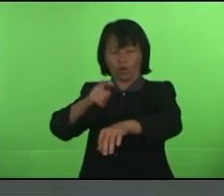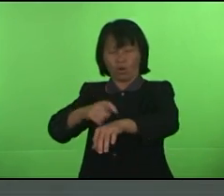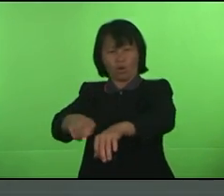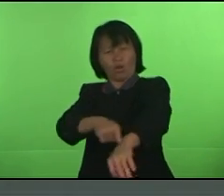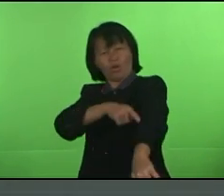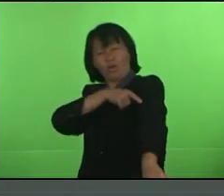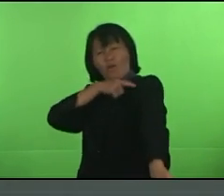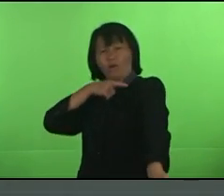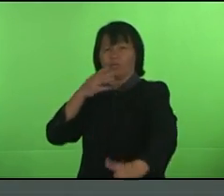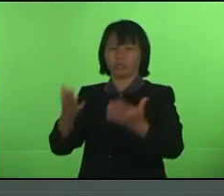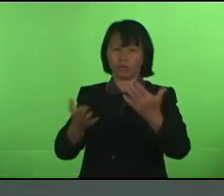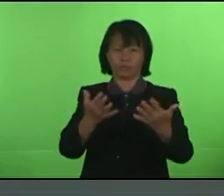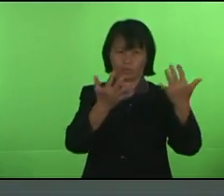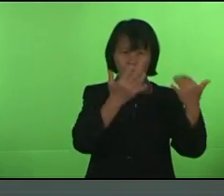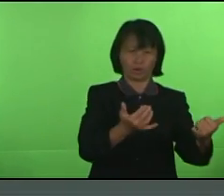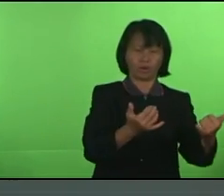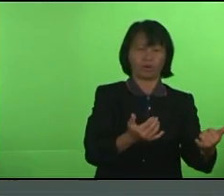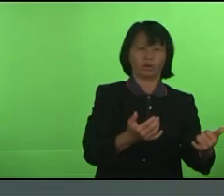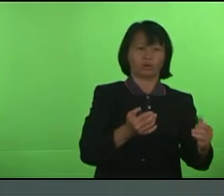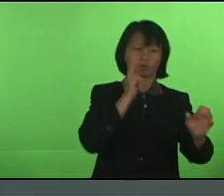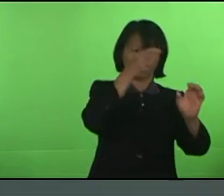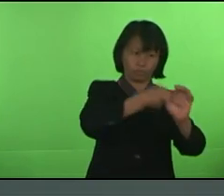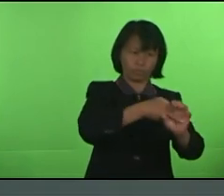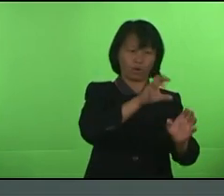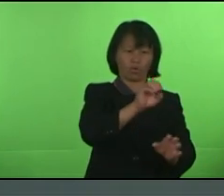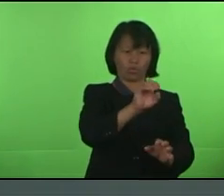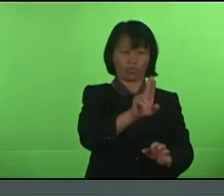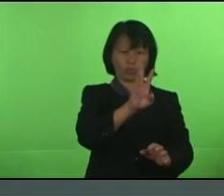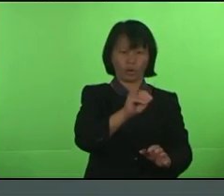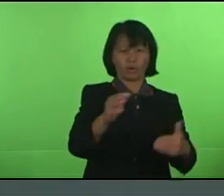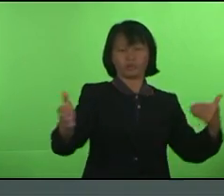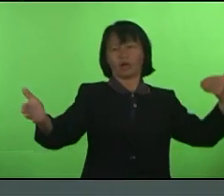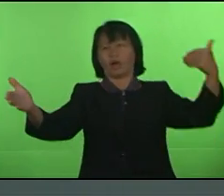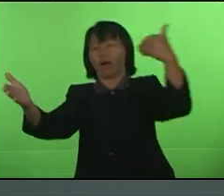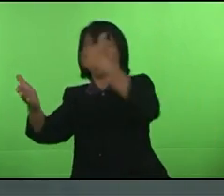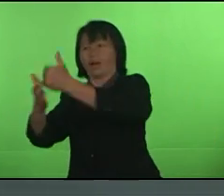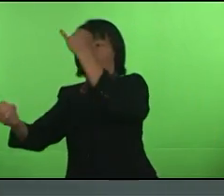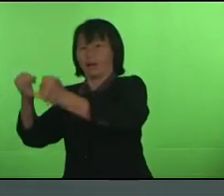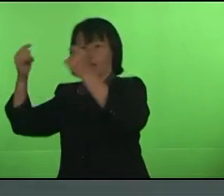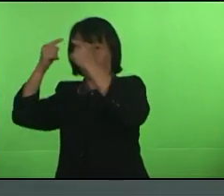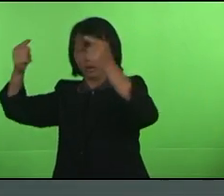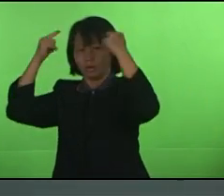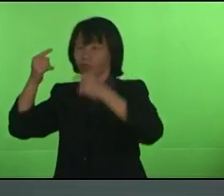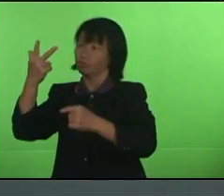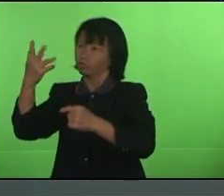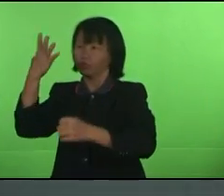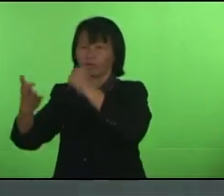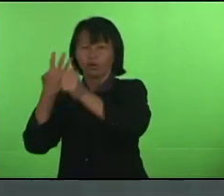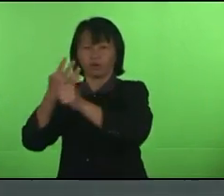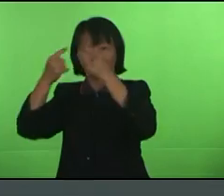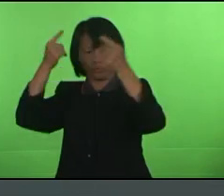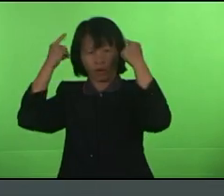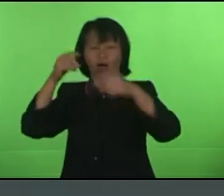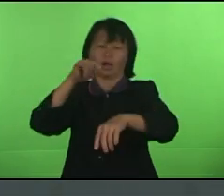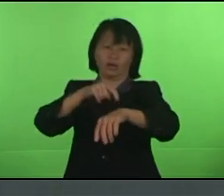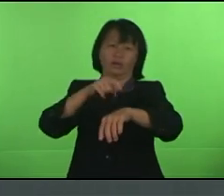duration. Maybe from now, the day one that you join OUM, until you graduate in 3 or 4 years' time. That's a longer period